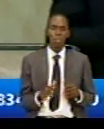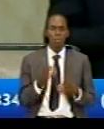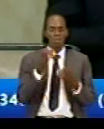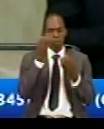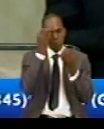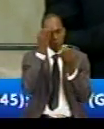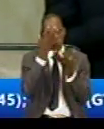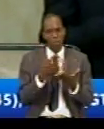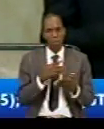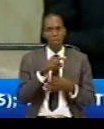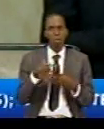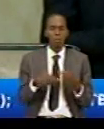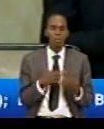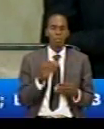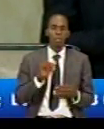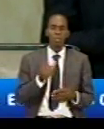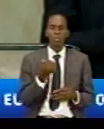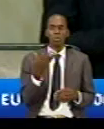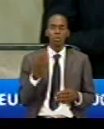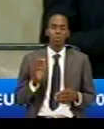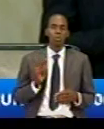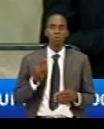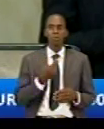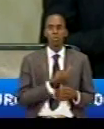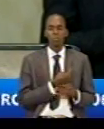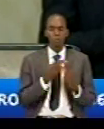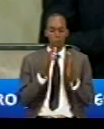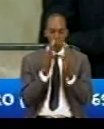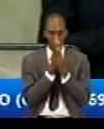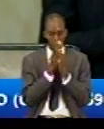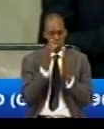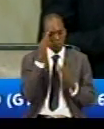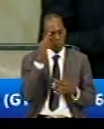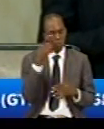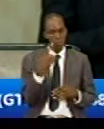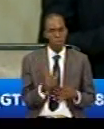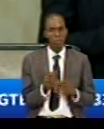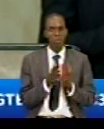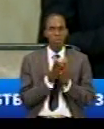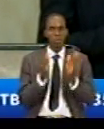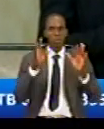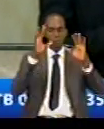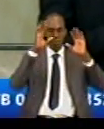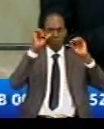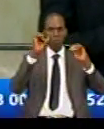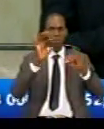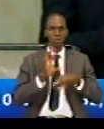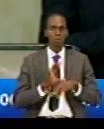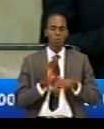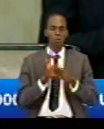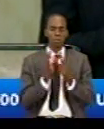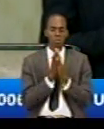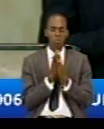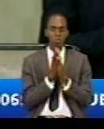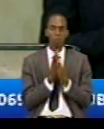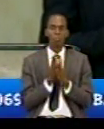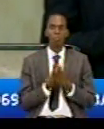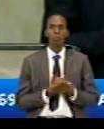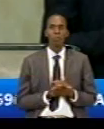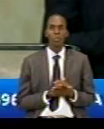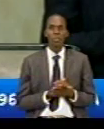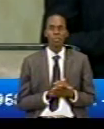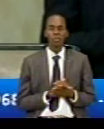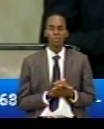us. Brethren, pray for a generous superintendent. He's a human being like any of